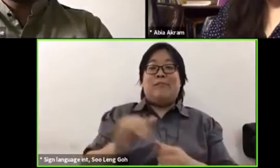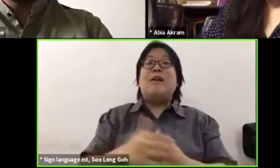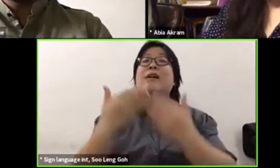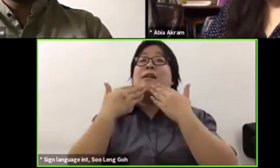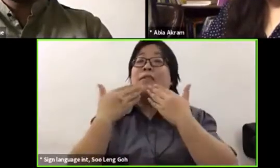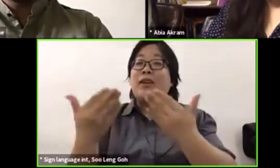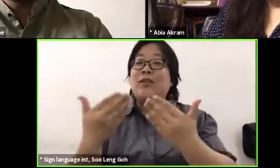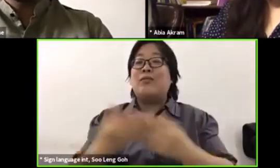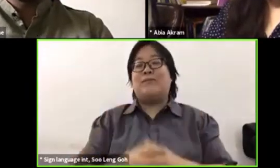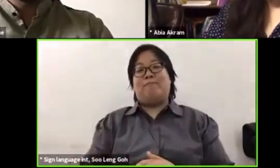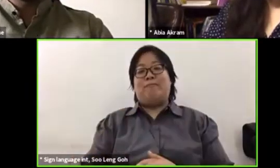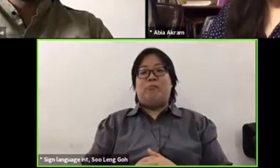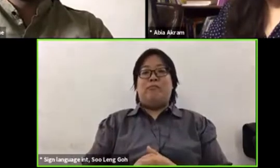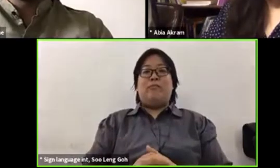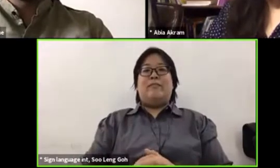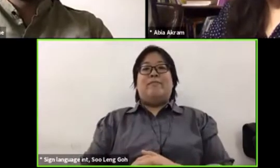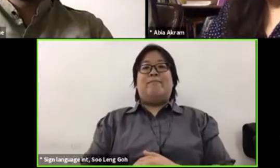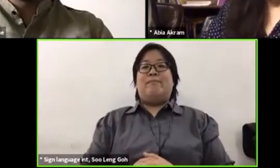bless.